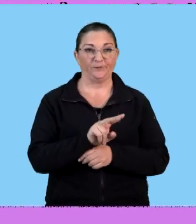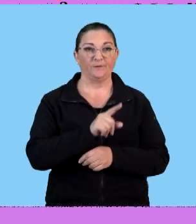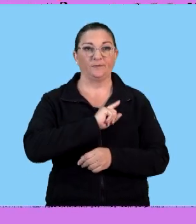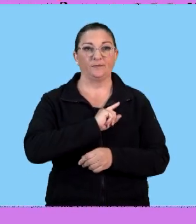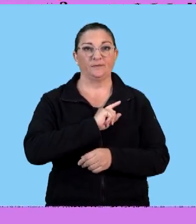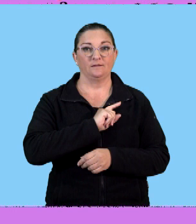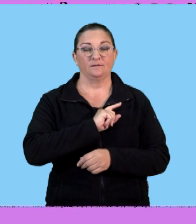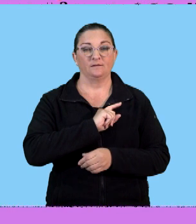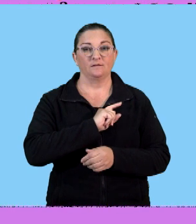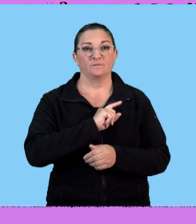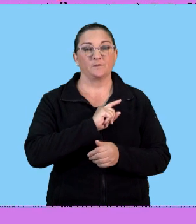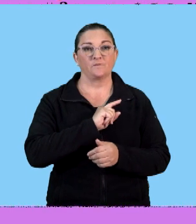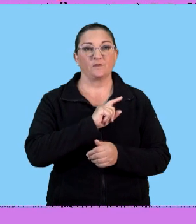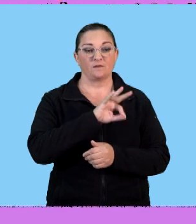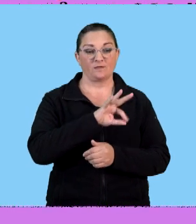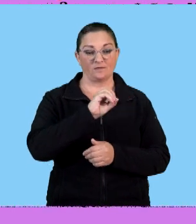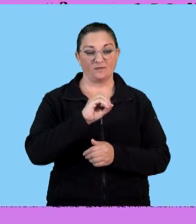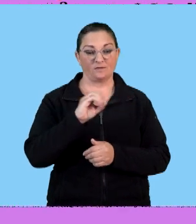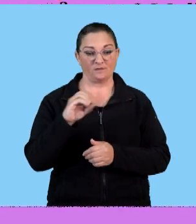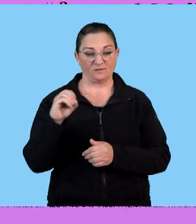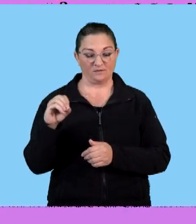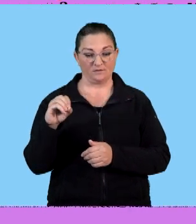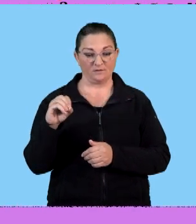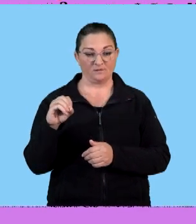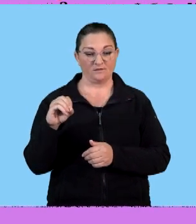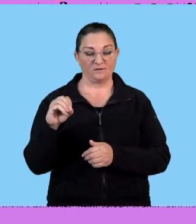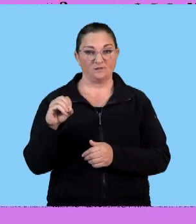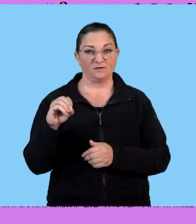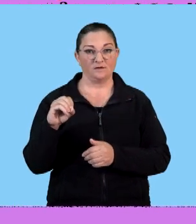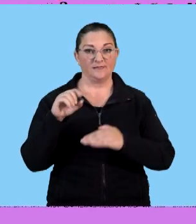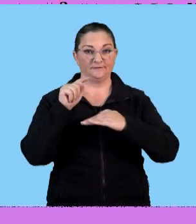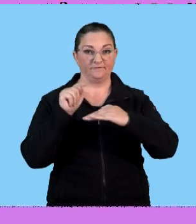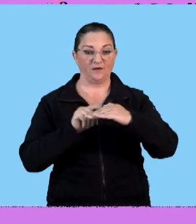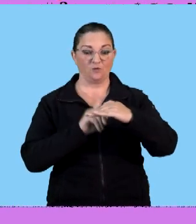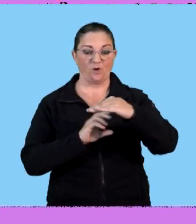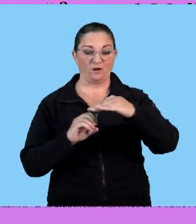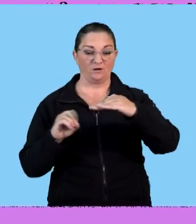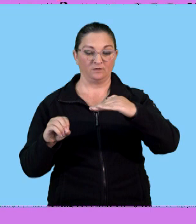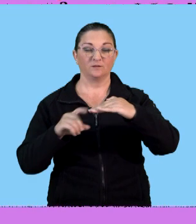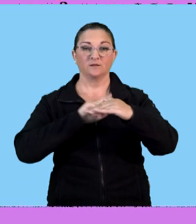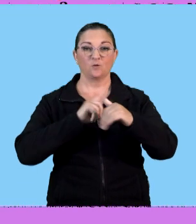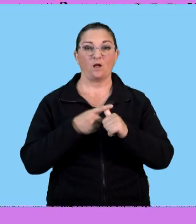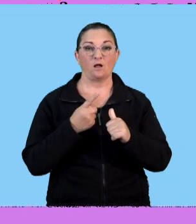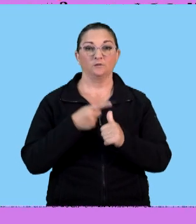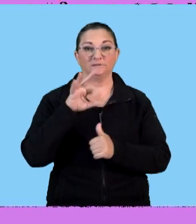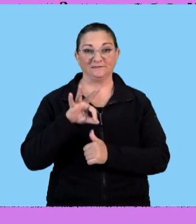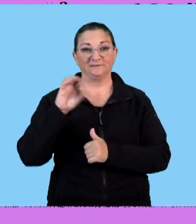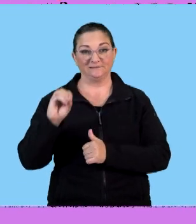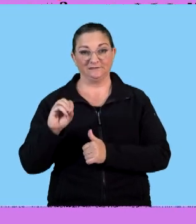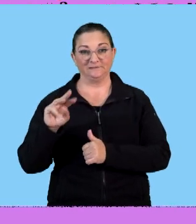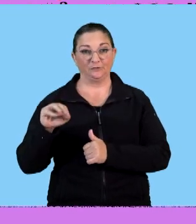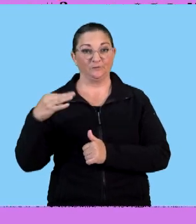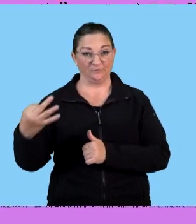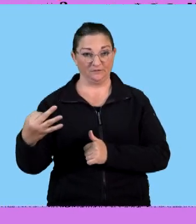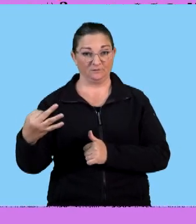therefore this will give us 30 cubic meters. Guys, are we fine on that calculation,